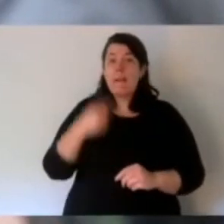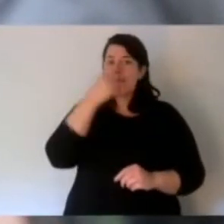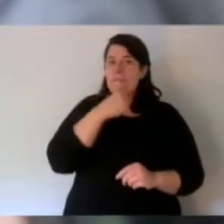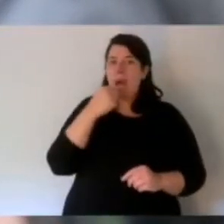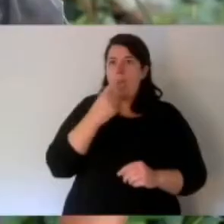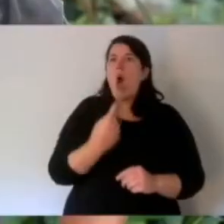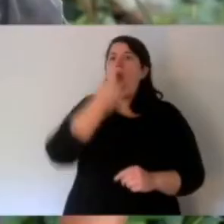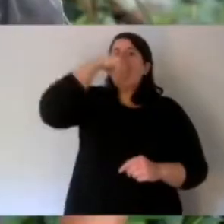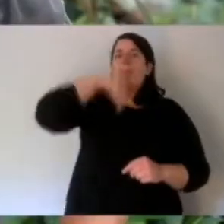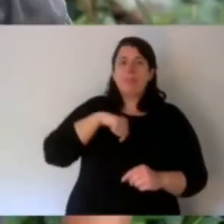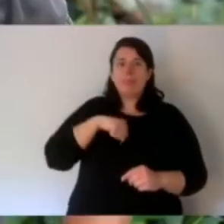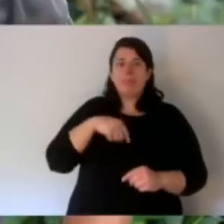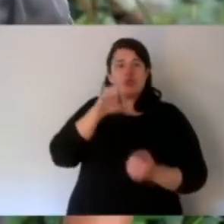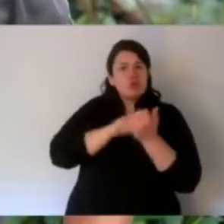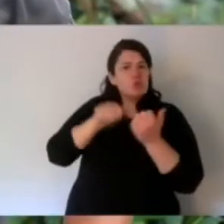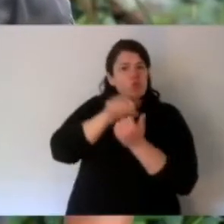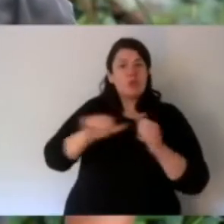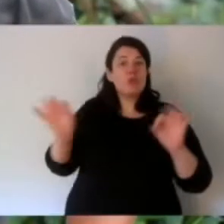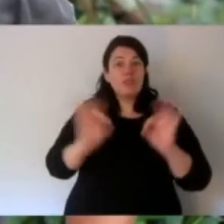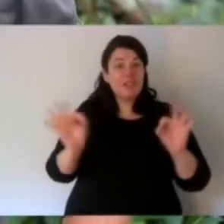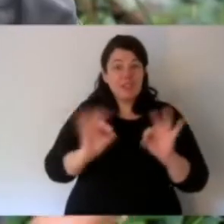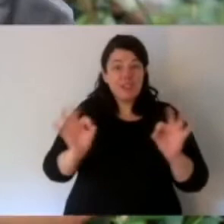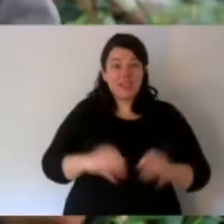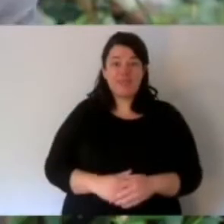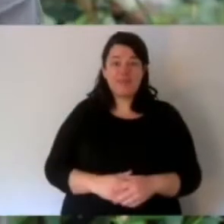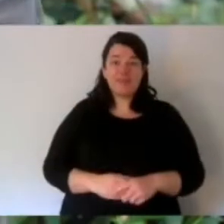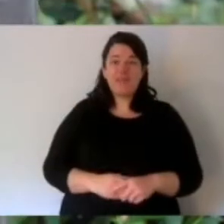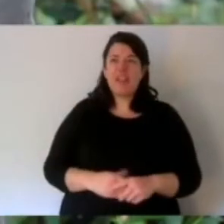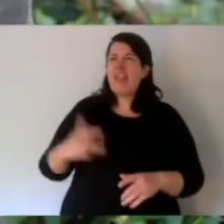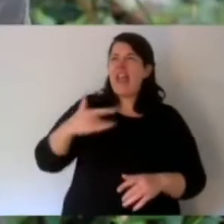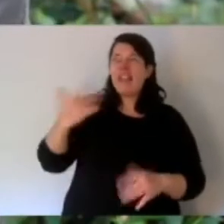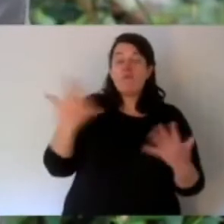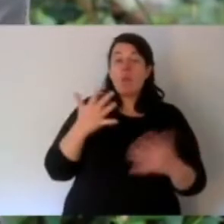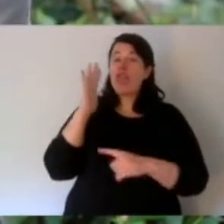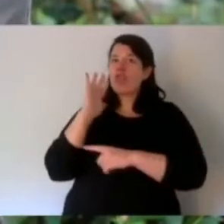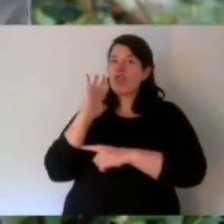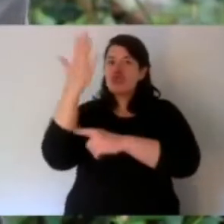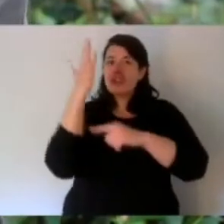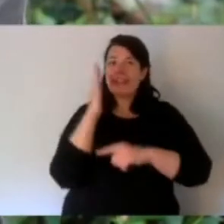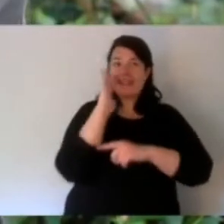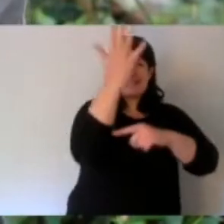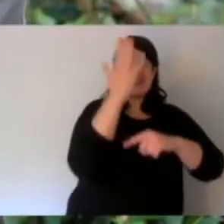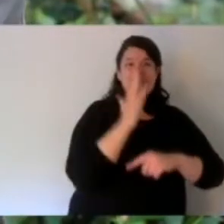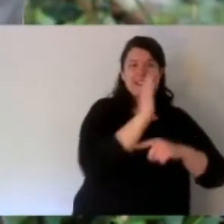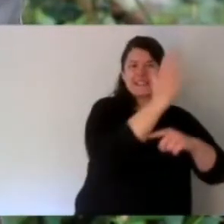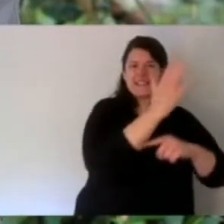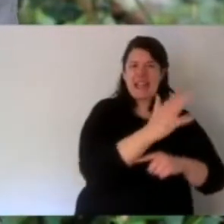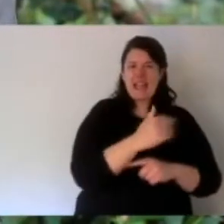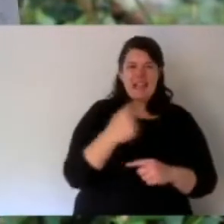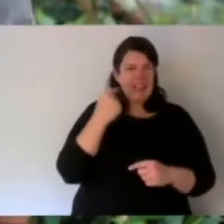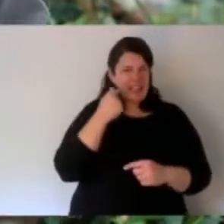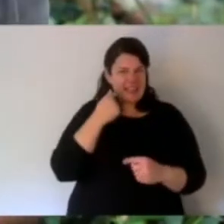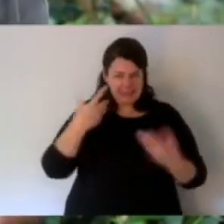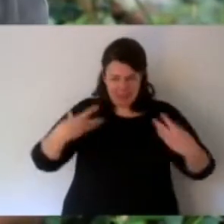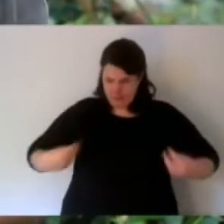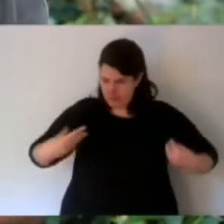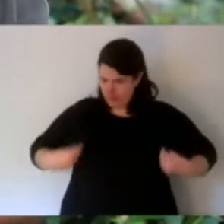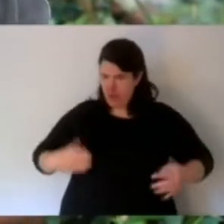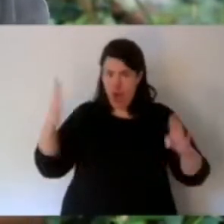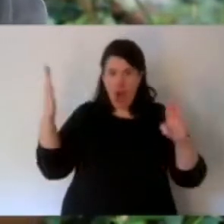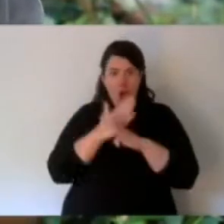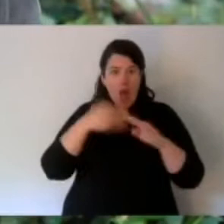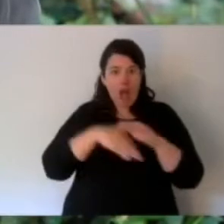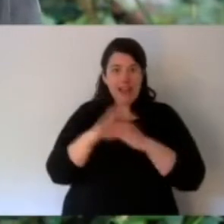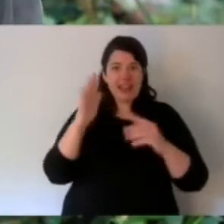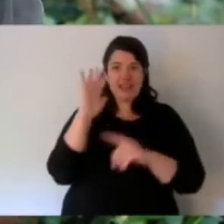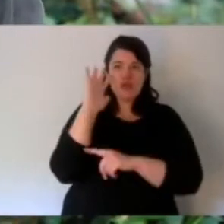whole. They live in the trees, and what you can see here is that they're incredibly camouflaged.